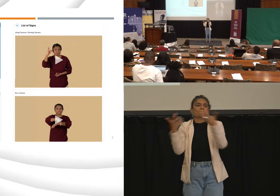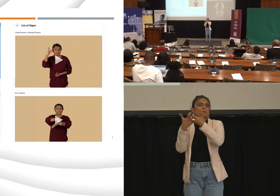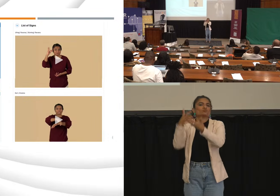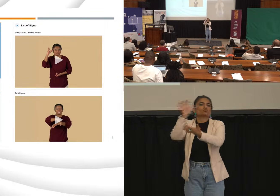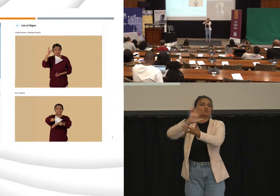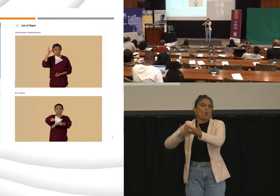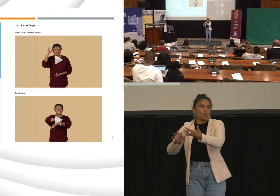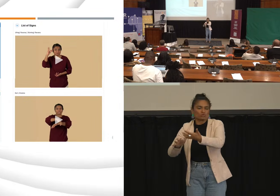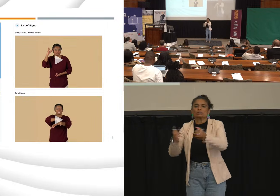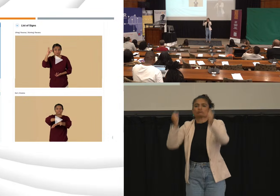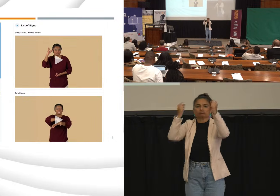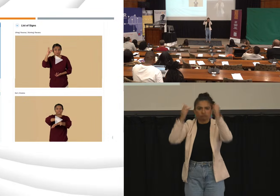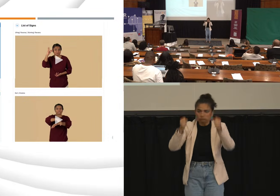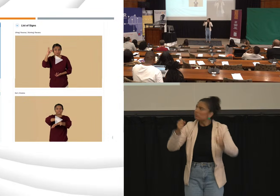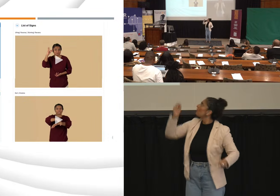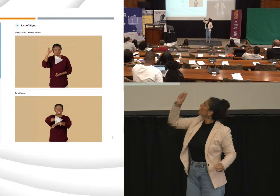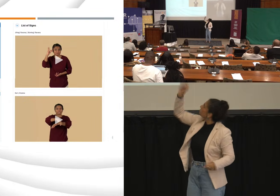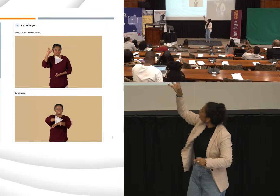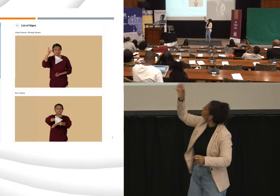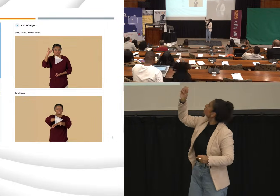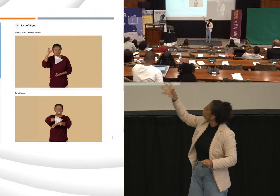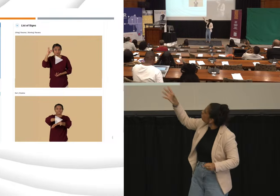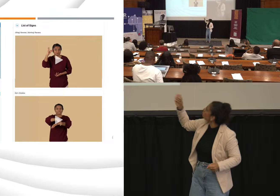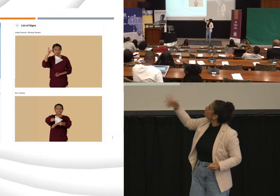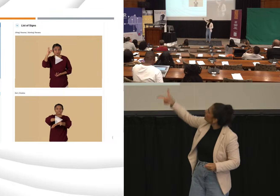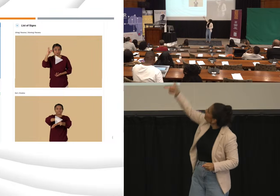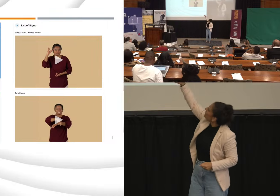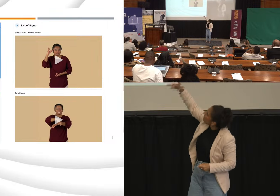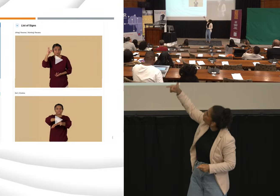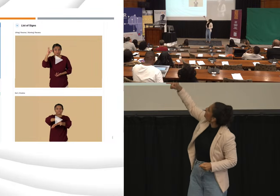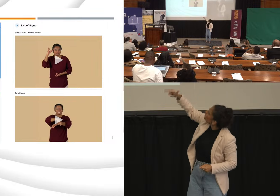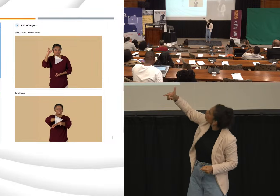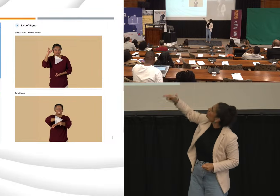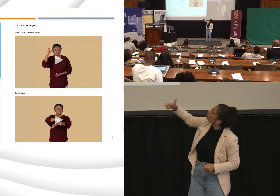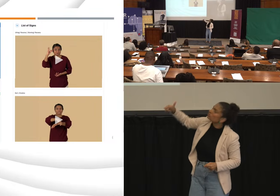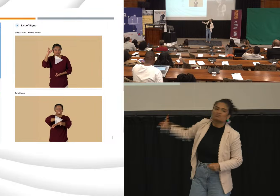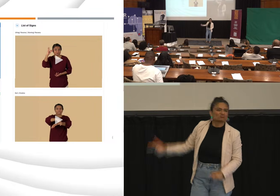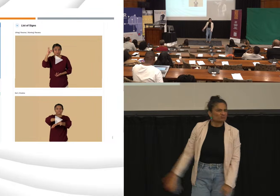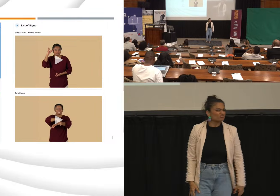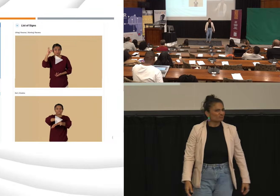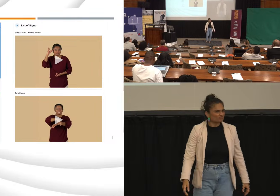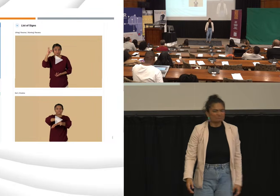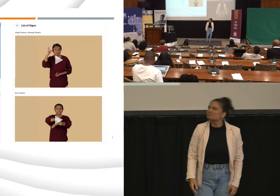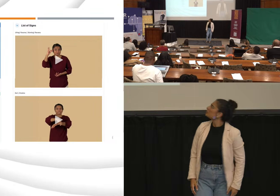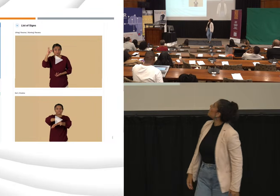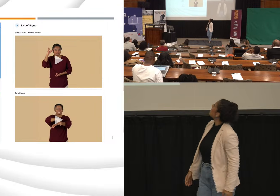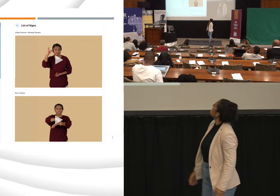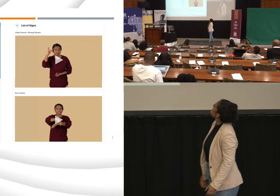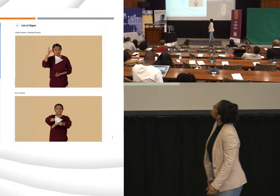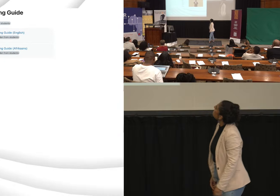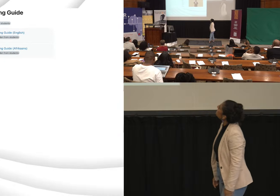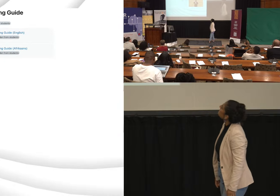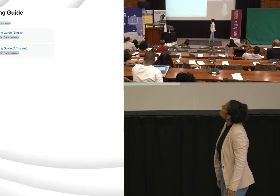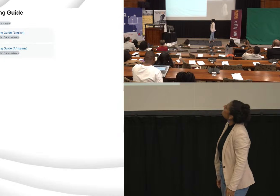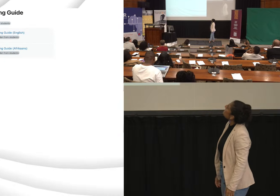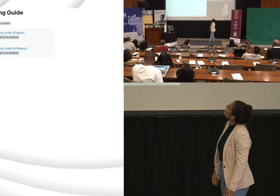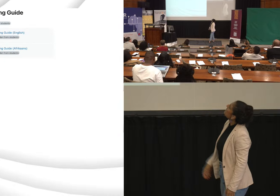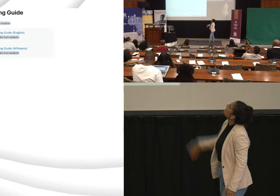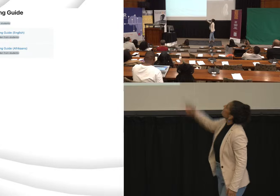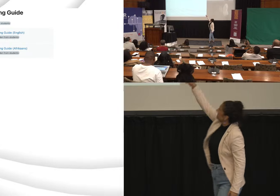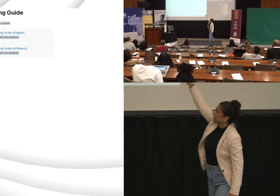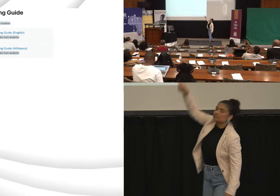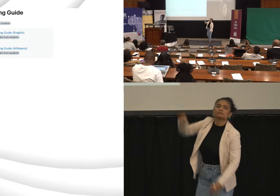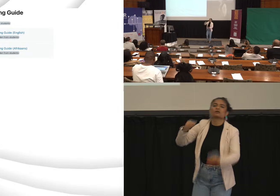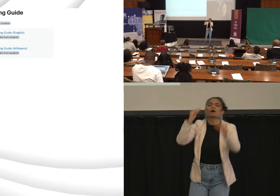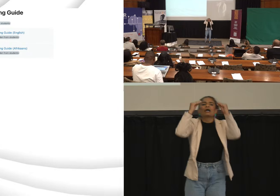Then we have a list of signs. The list of signs is formulated with content or words from the story. And as you can see how